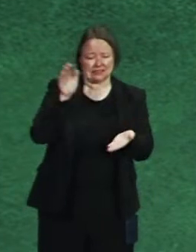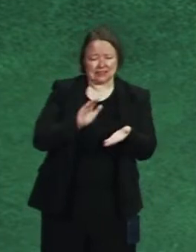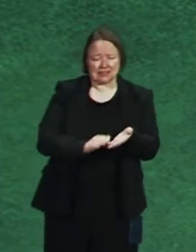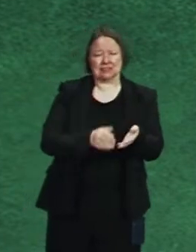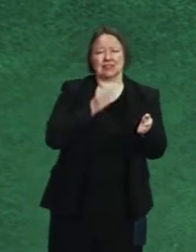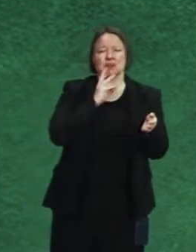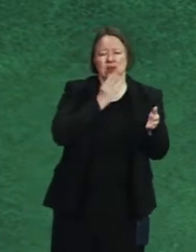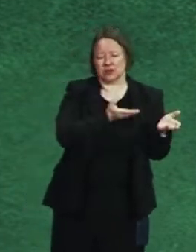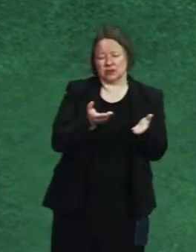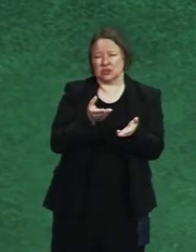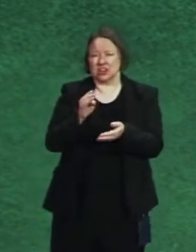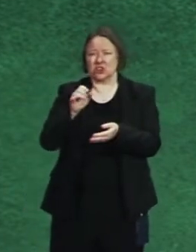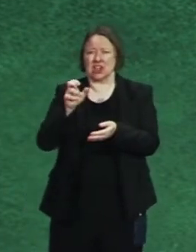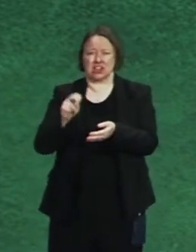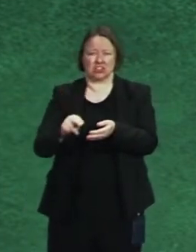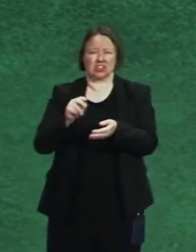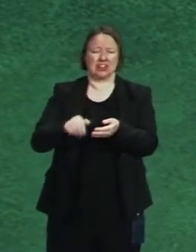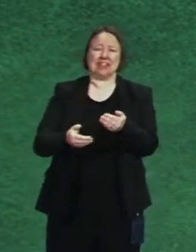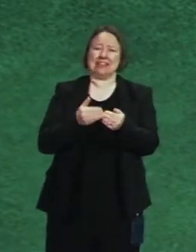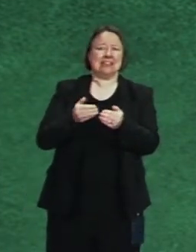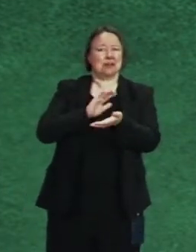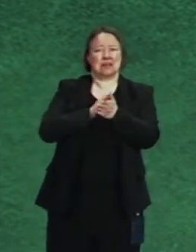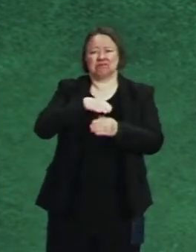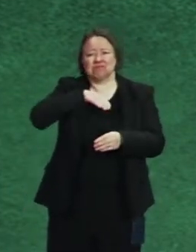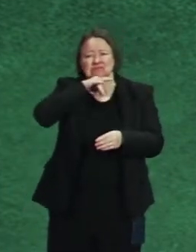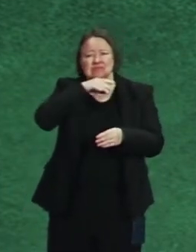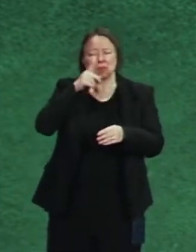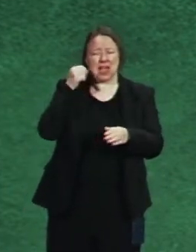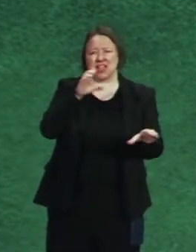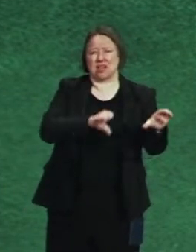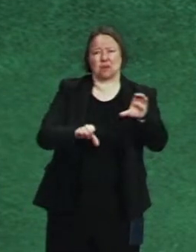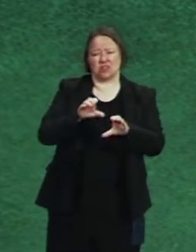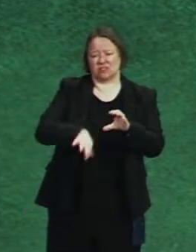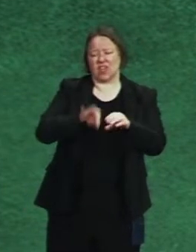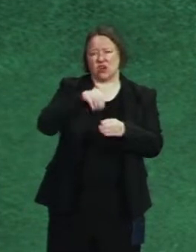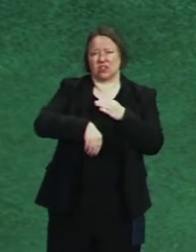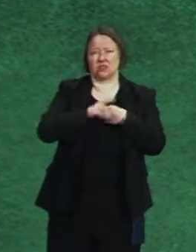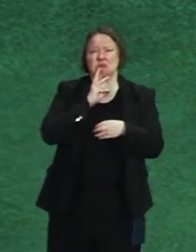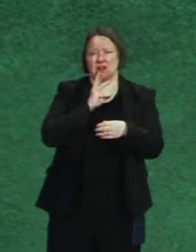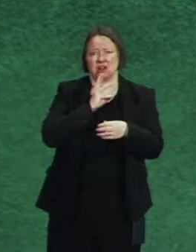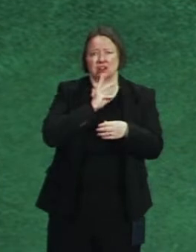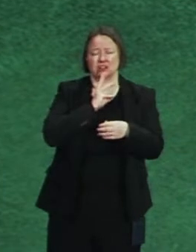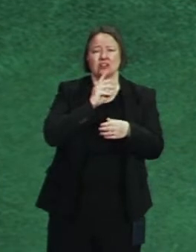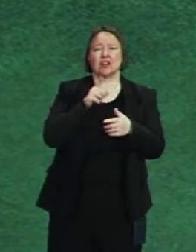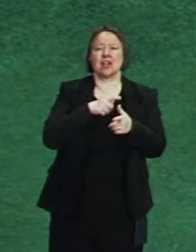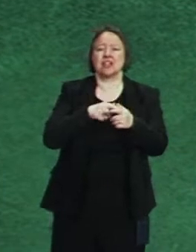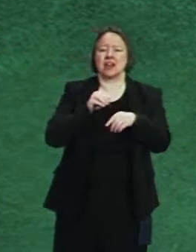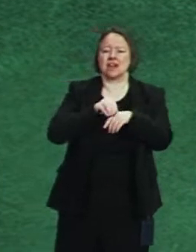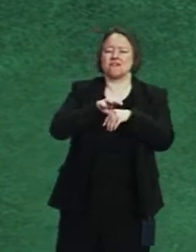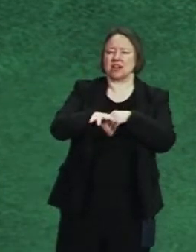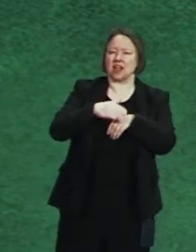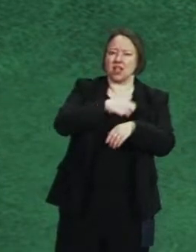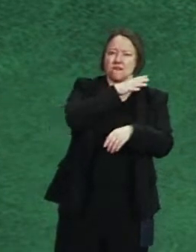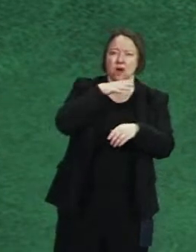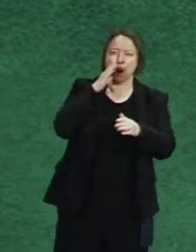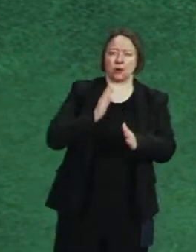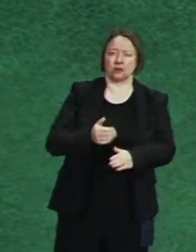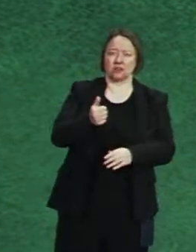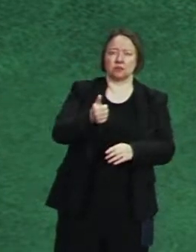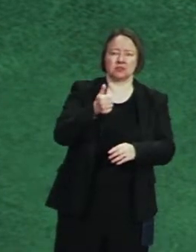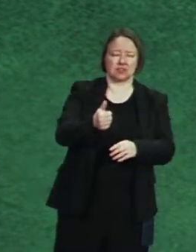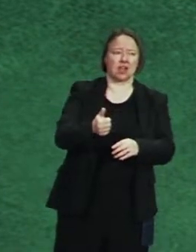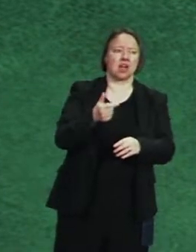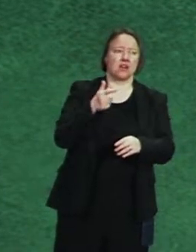water sources are easily polluted by chemical accumulation in the water. The immediate effect on these farmers themselves includes